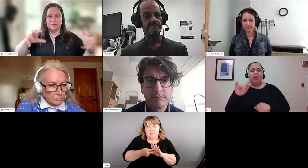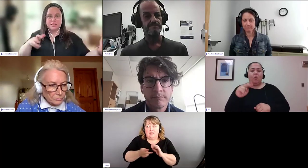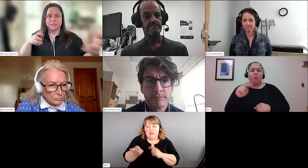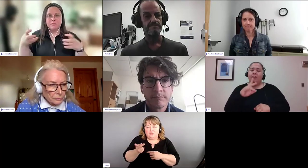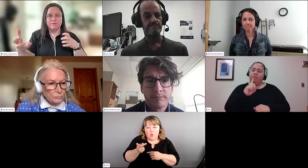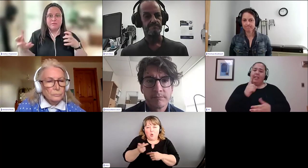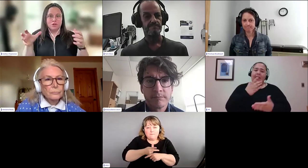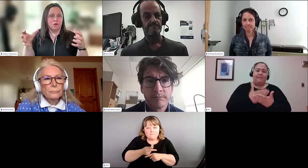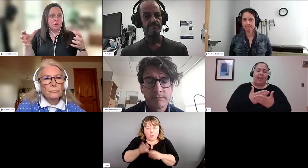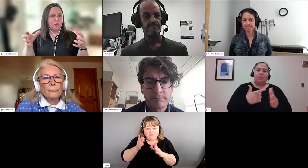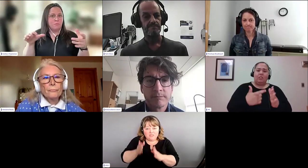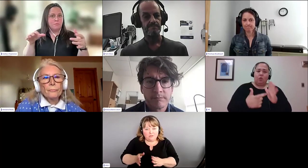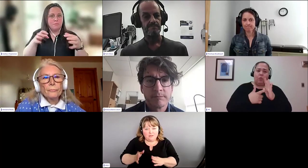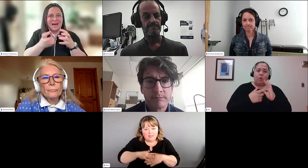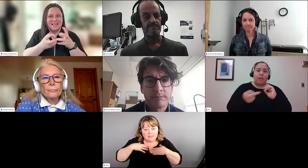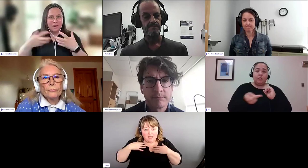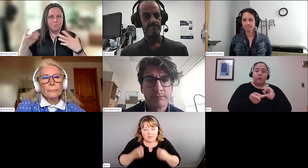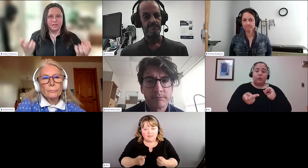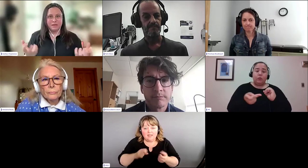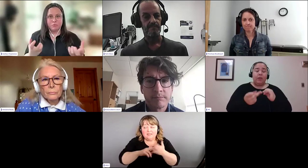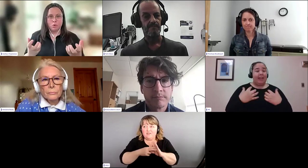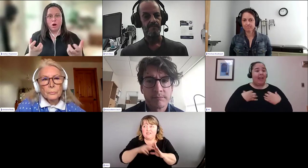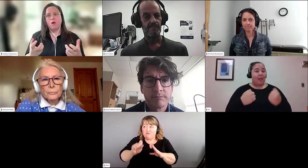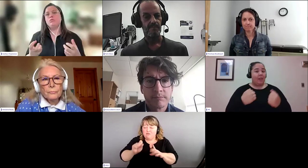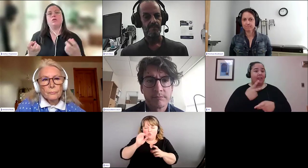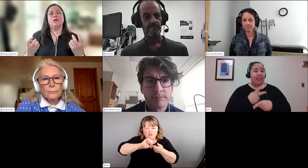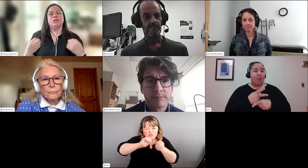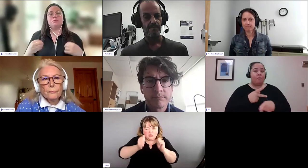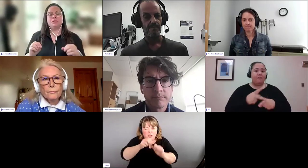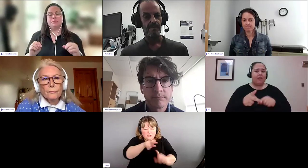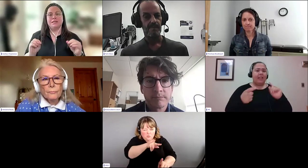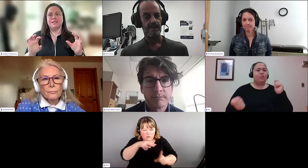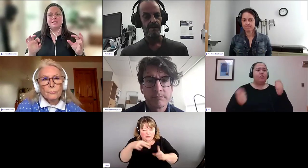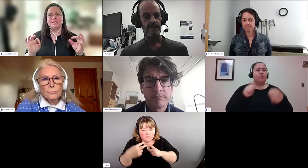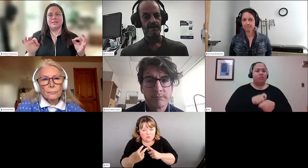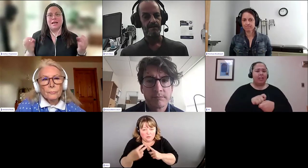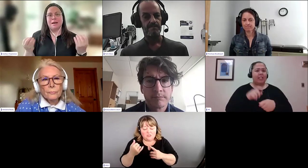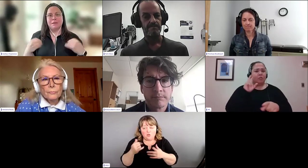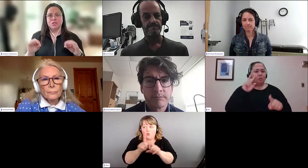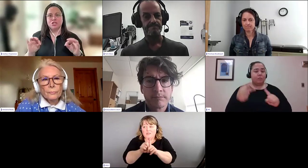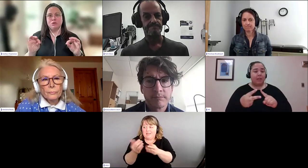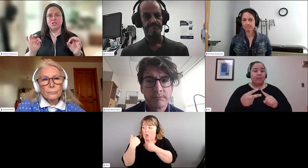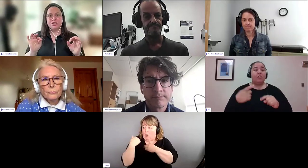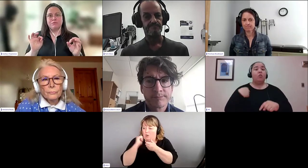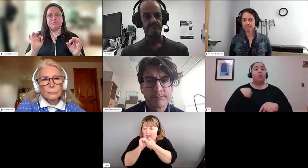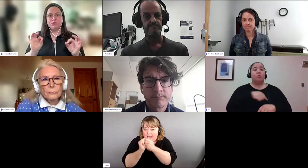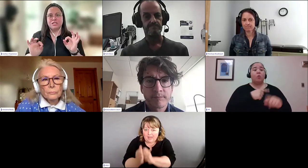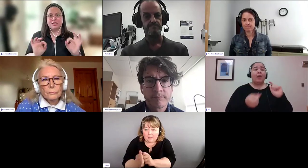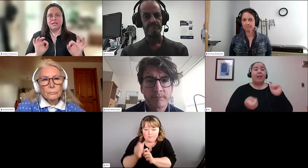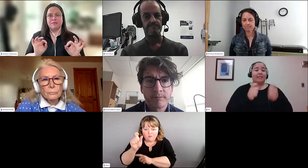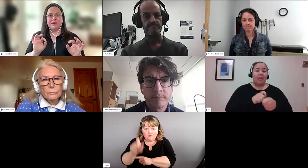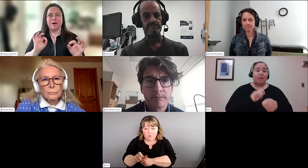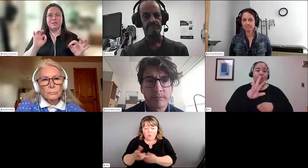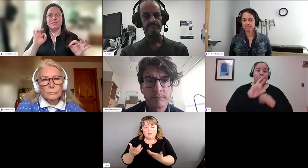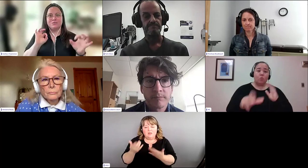of you as healthcare professionals to change perspectives, to adapt your role. I